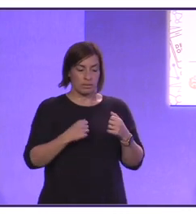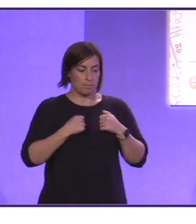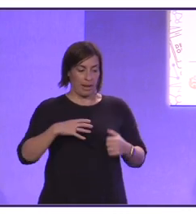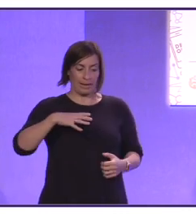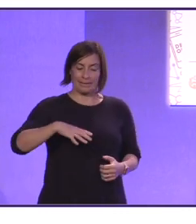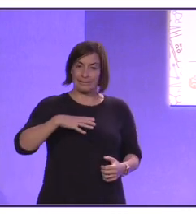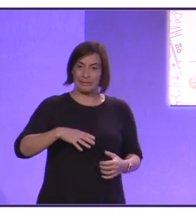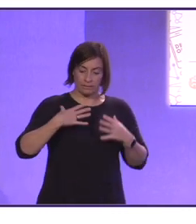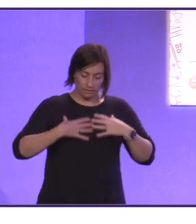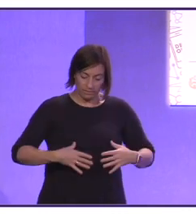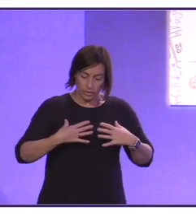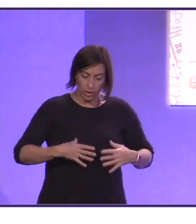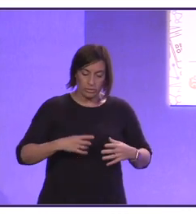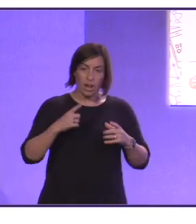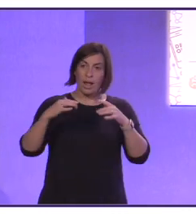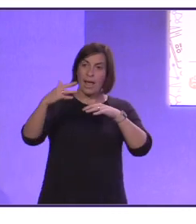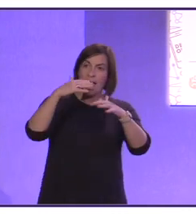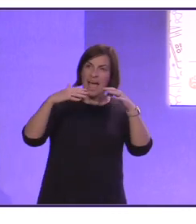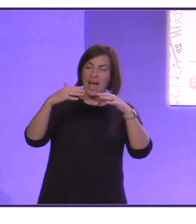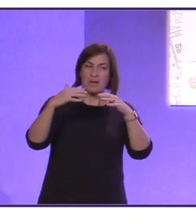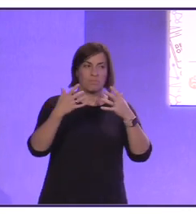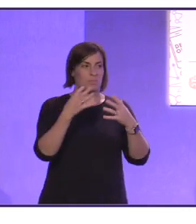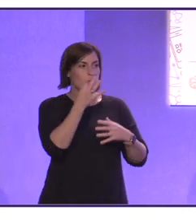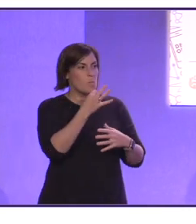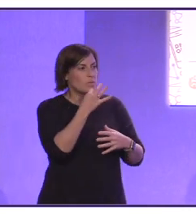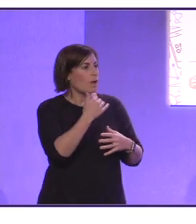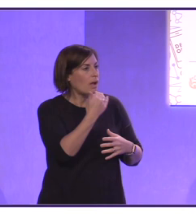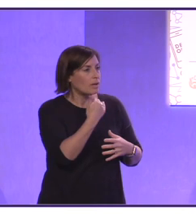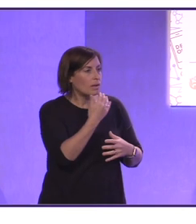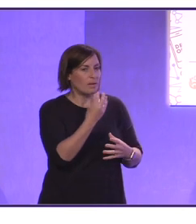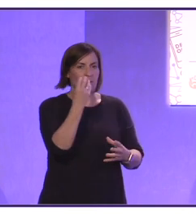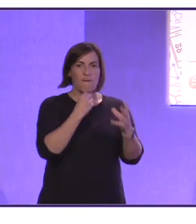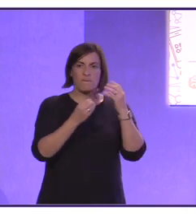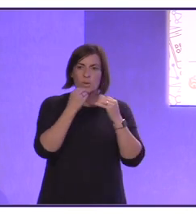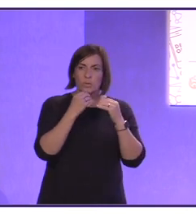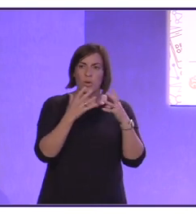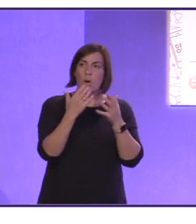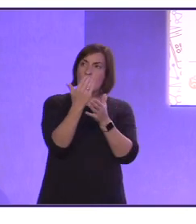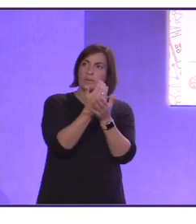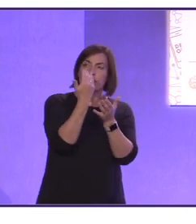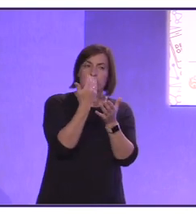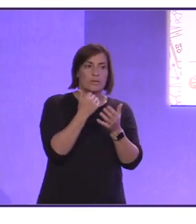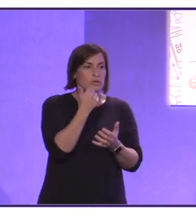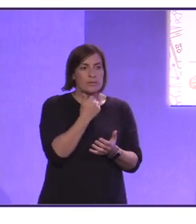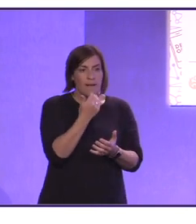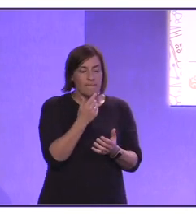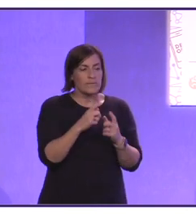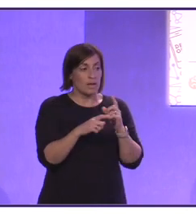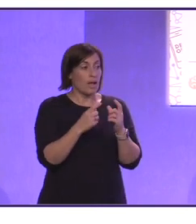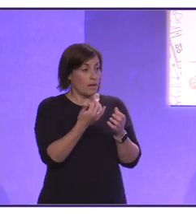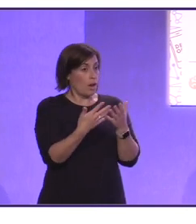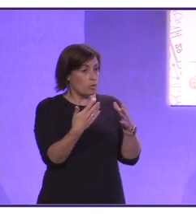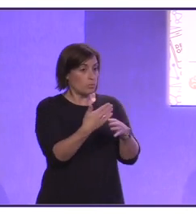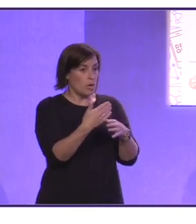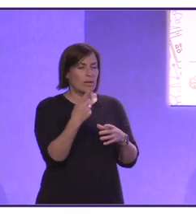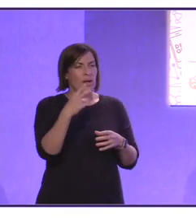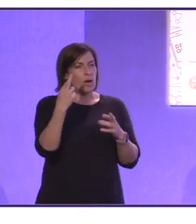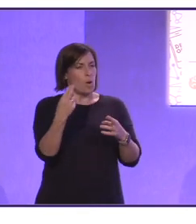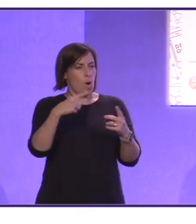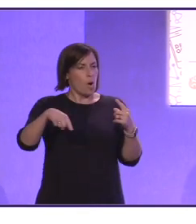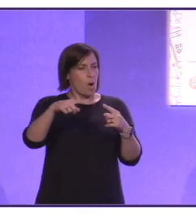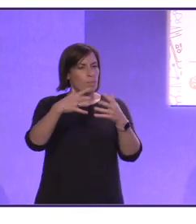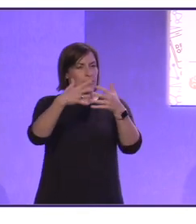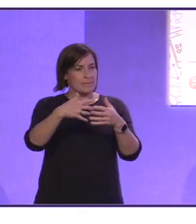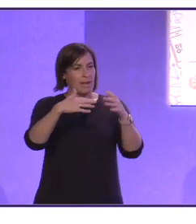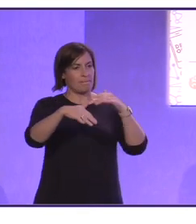doesn't have necessary air or shelter or food or water, and there are a lot of working environments like this, I hope not many in the tech space, but, you know,